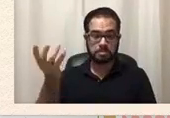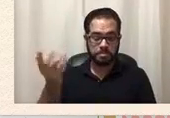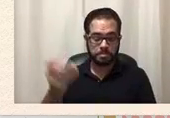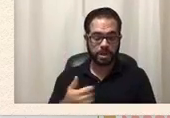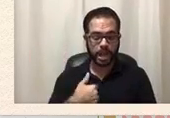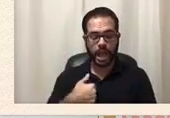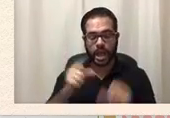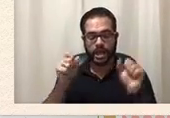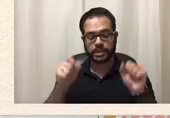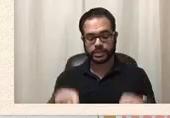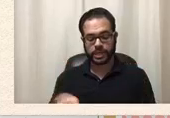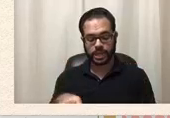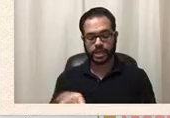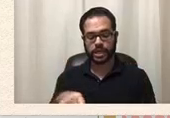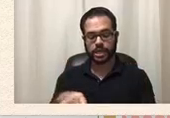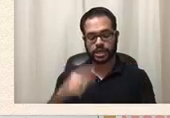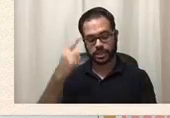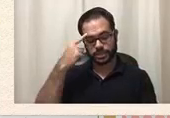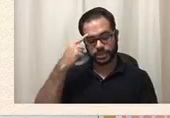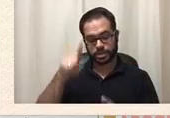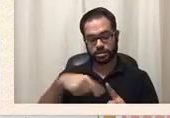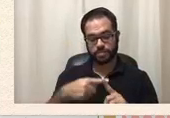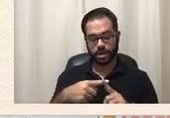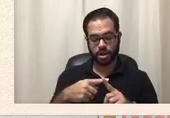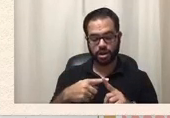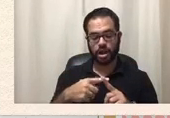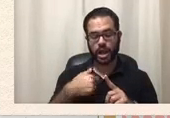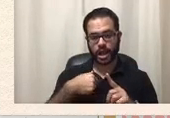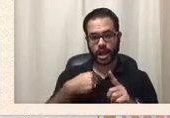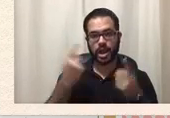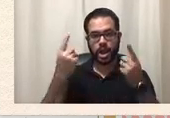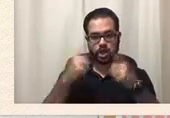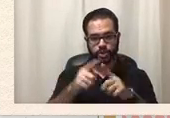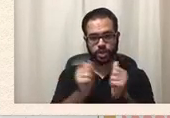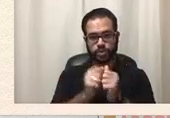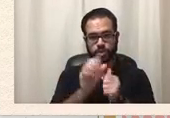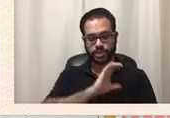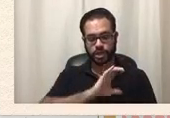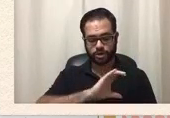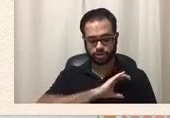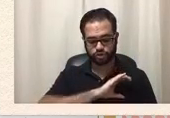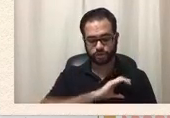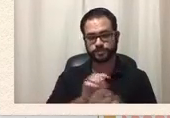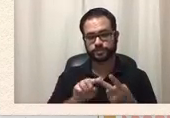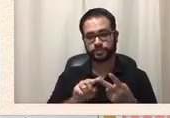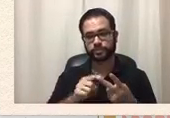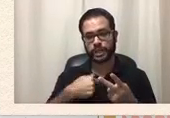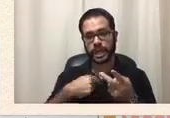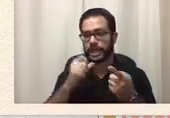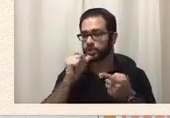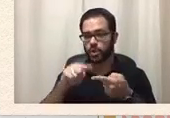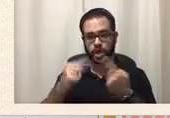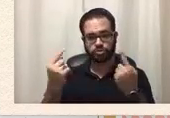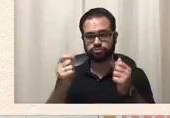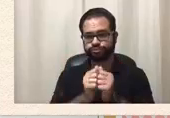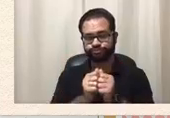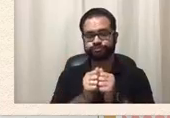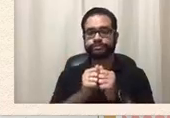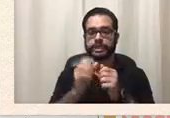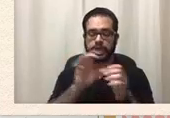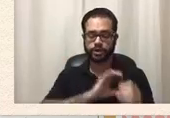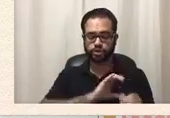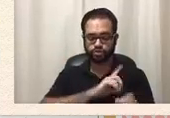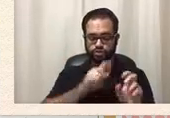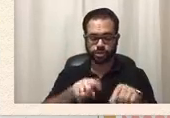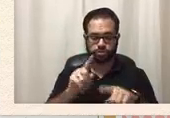that, I agree with the character, I disagree with the character. You can use different sentence starters using